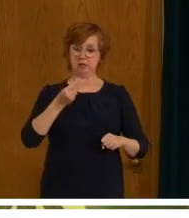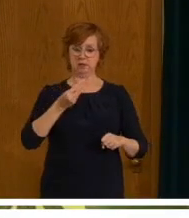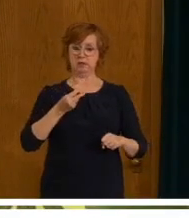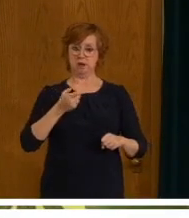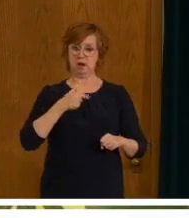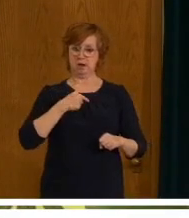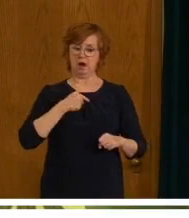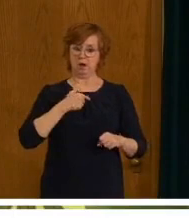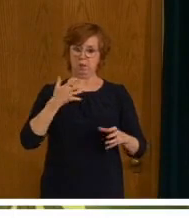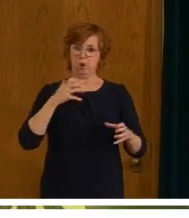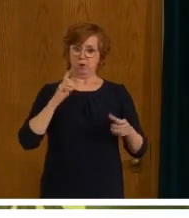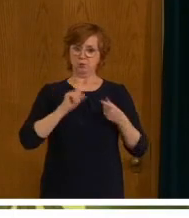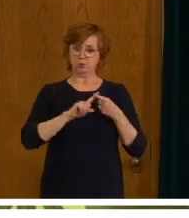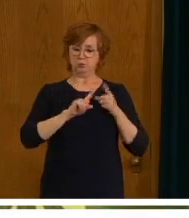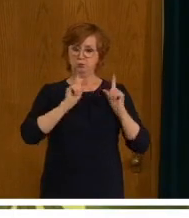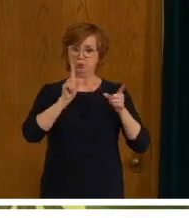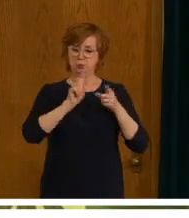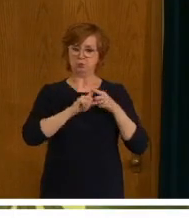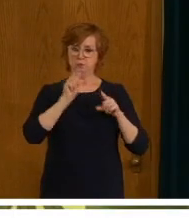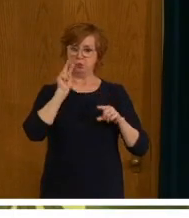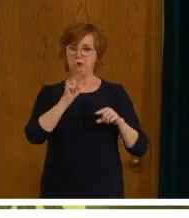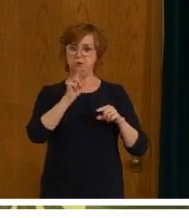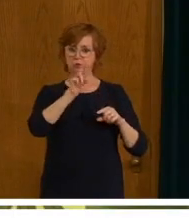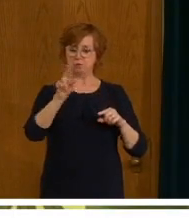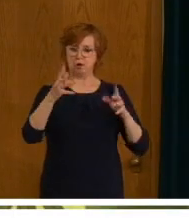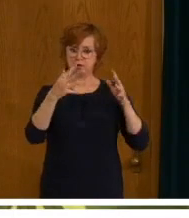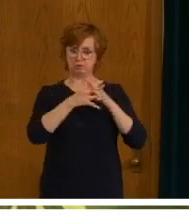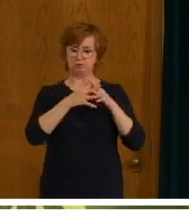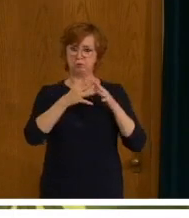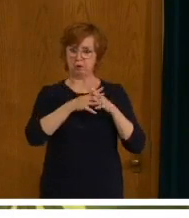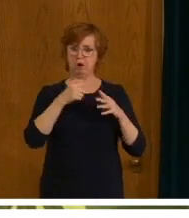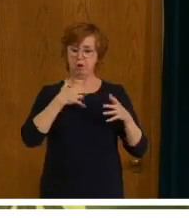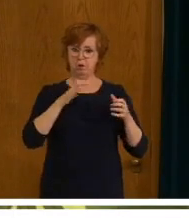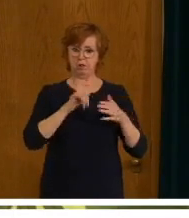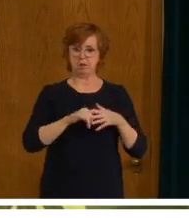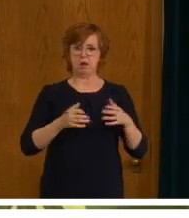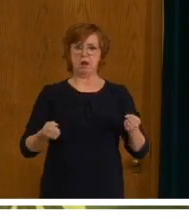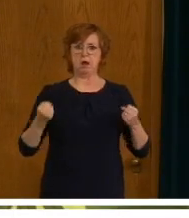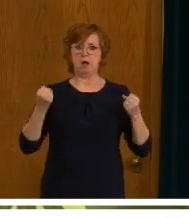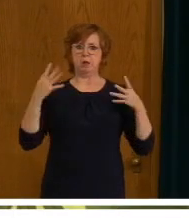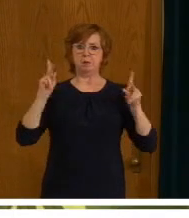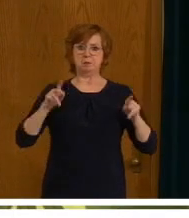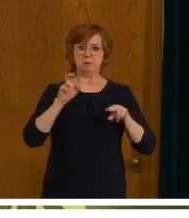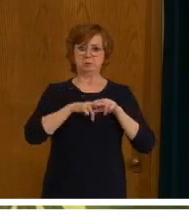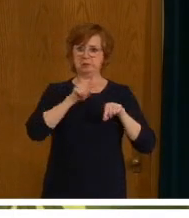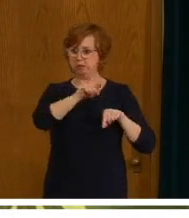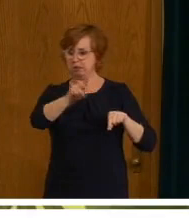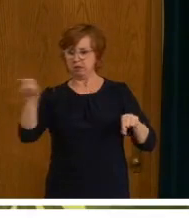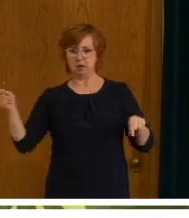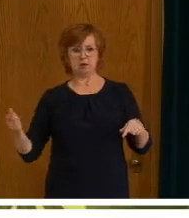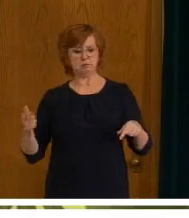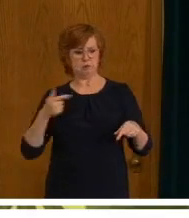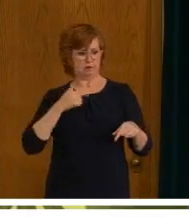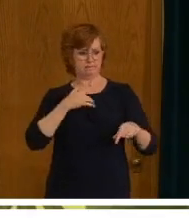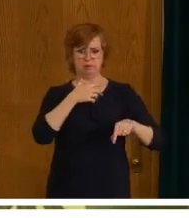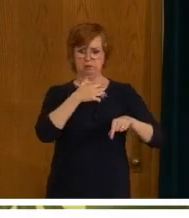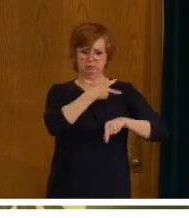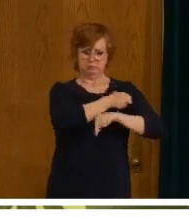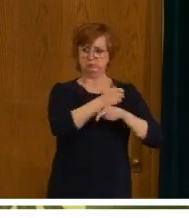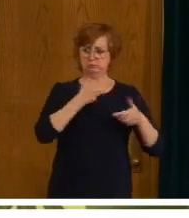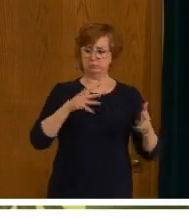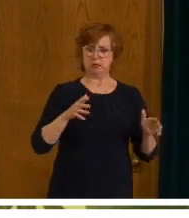going to, I have no problem attending a Rough Rider game, regardless of the number of people that are going to be in the stands. It's about time that